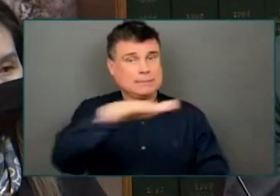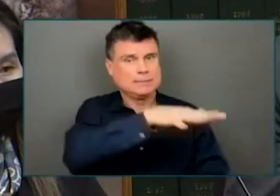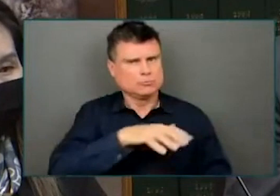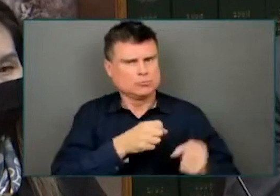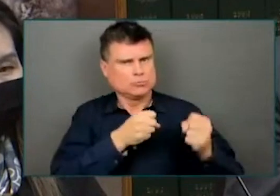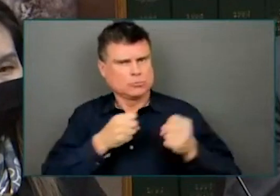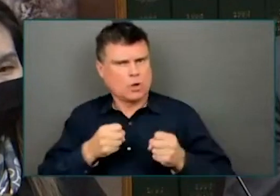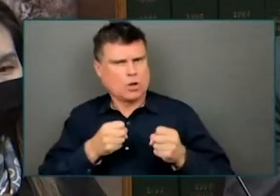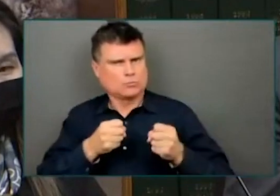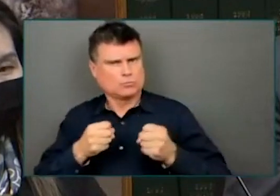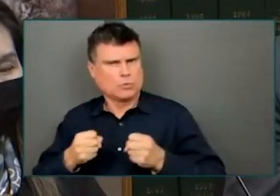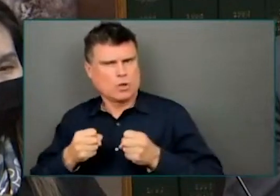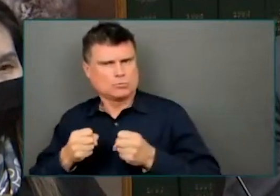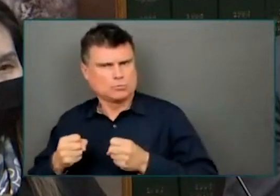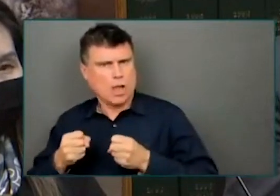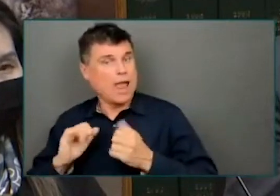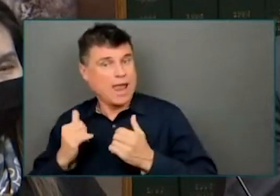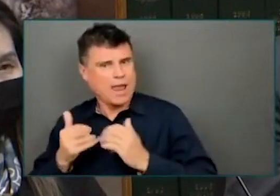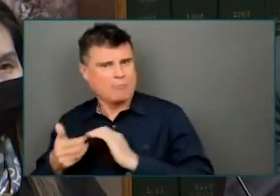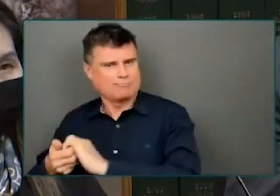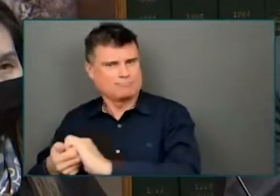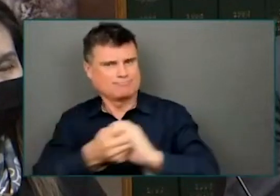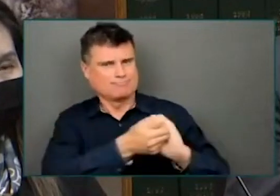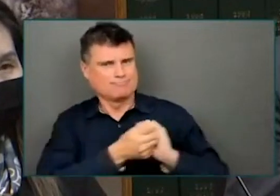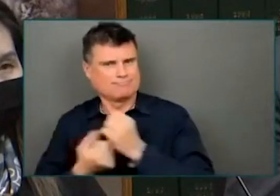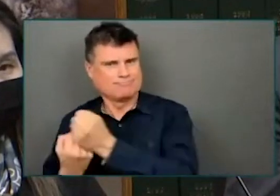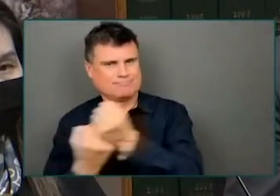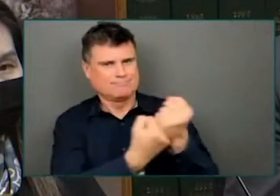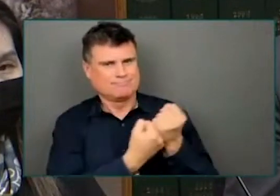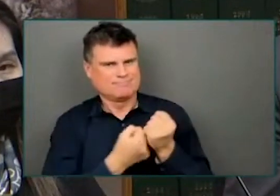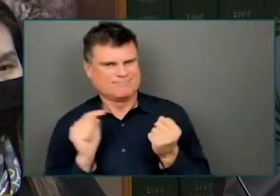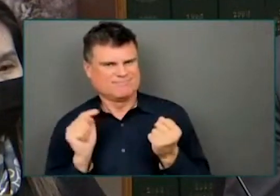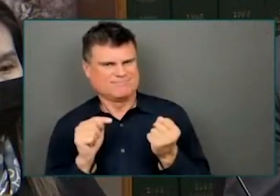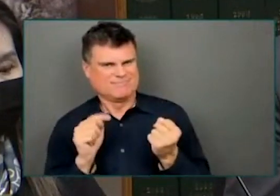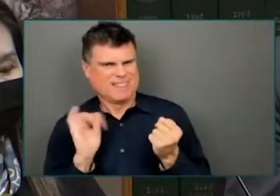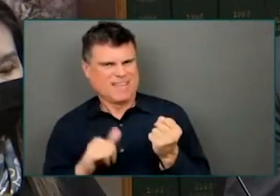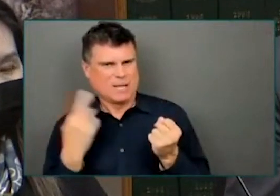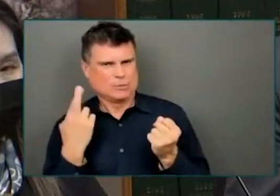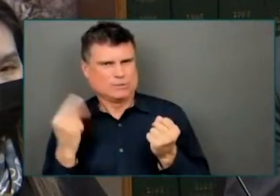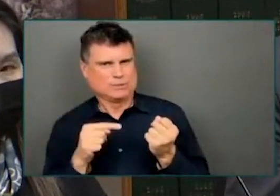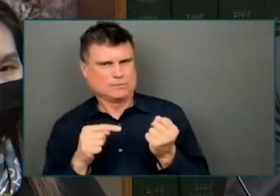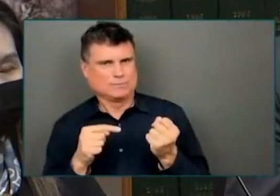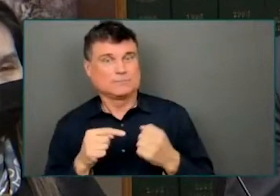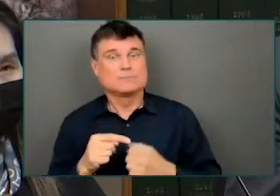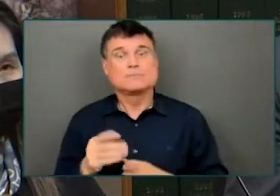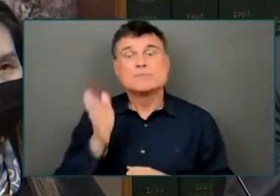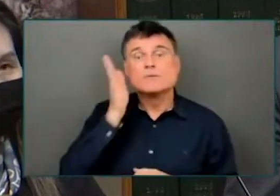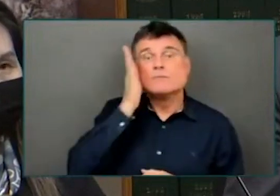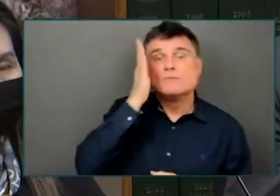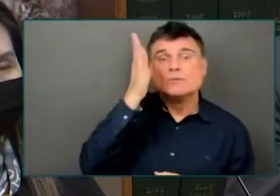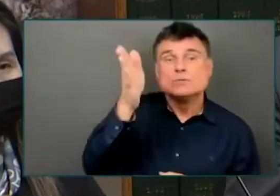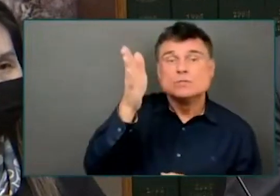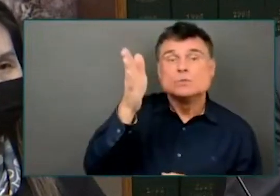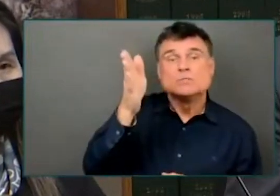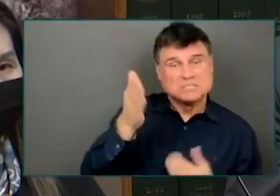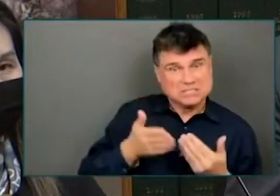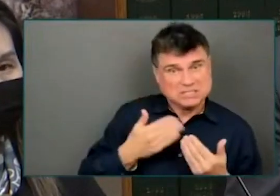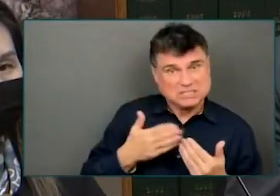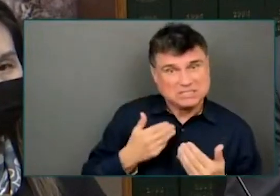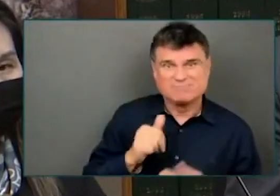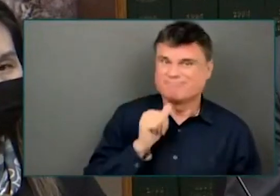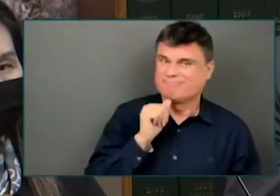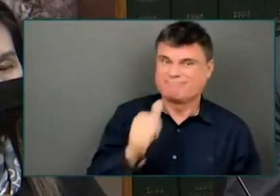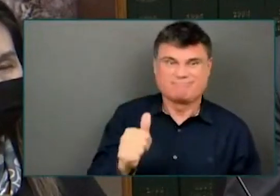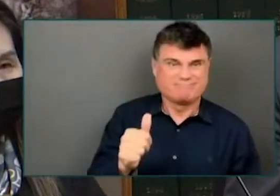a long road ahead. And as we all rebuild and repair the damage left by these difficult times, if